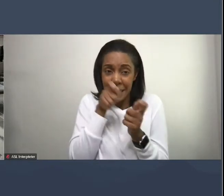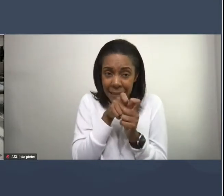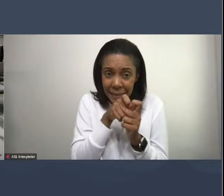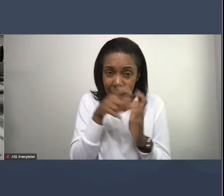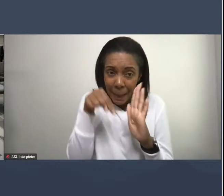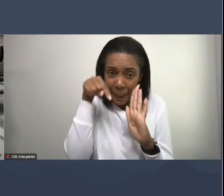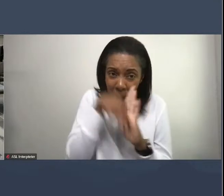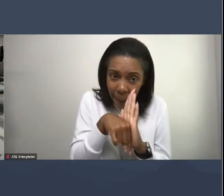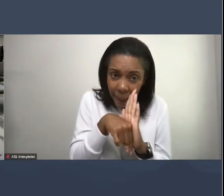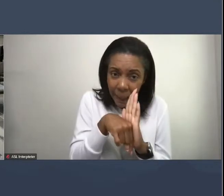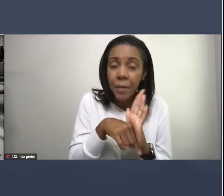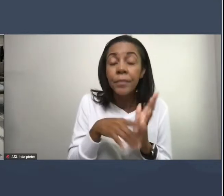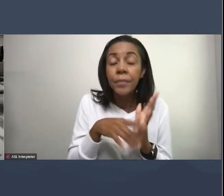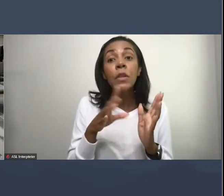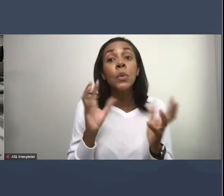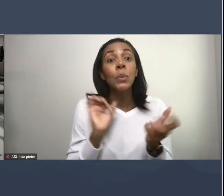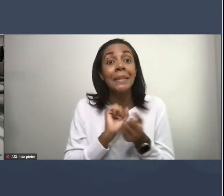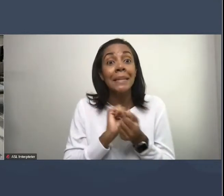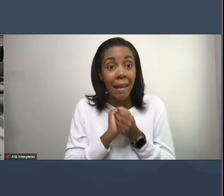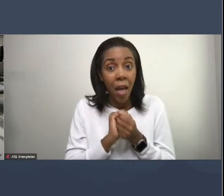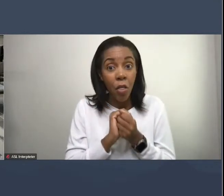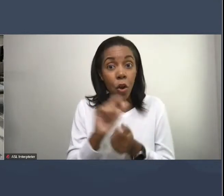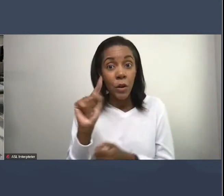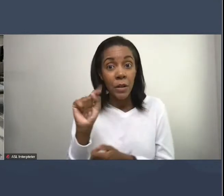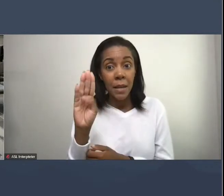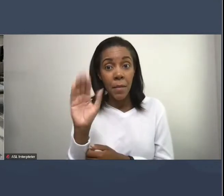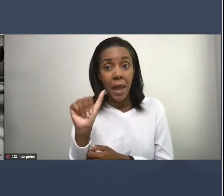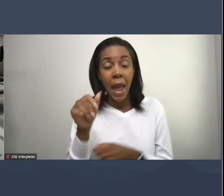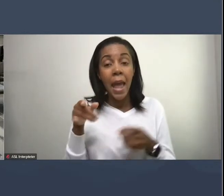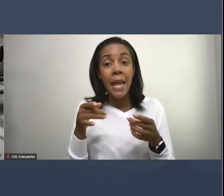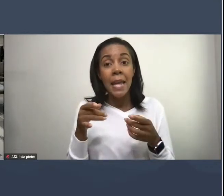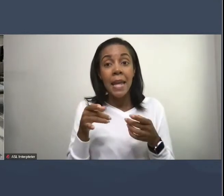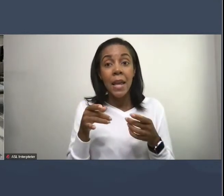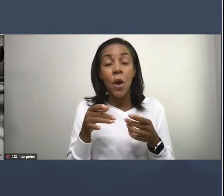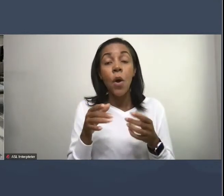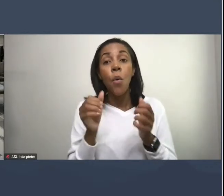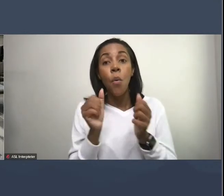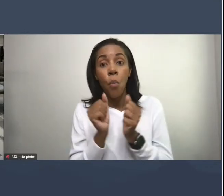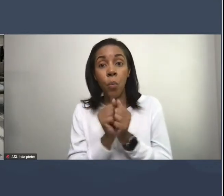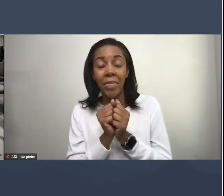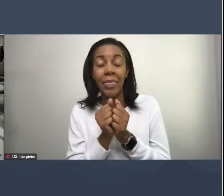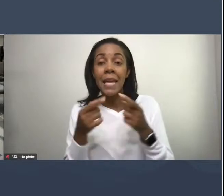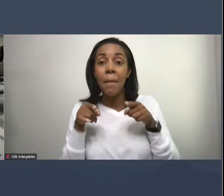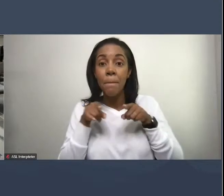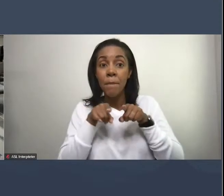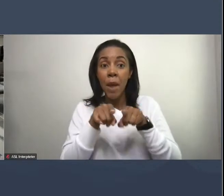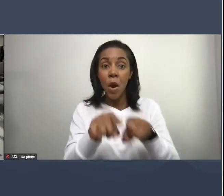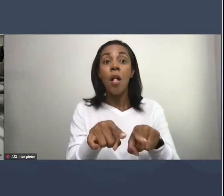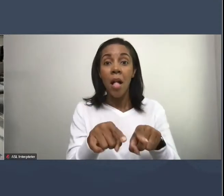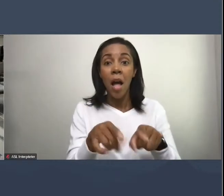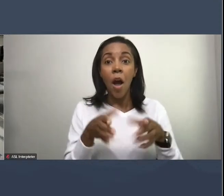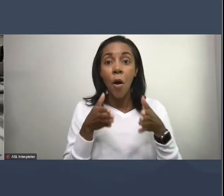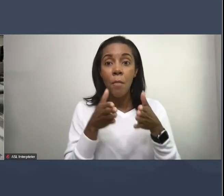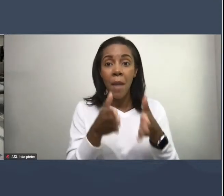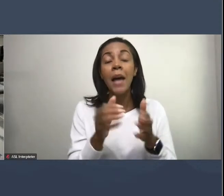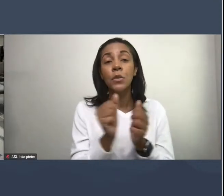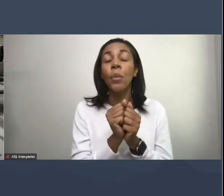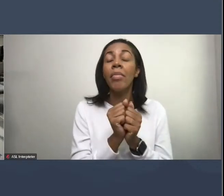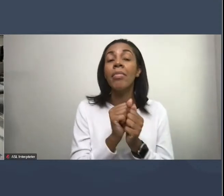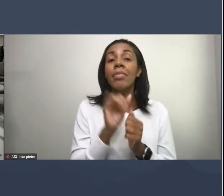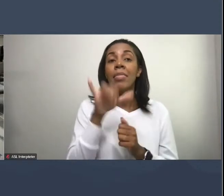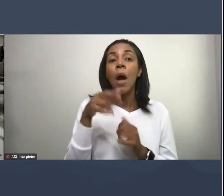And so together, TVA went into parallel paths implementing both the TDEC order and the CCR